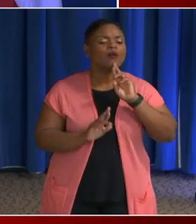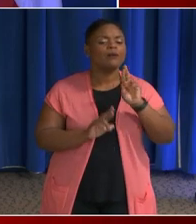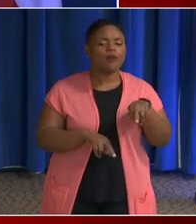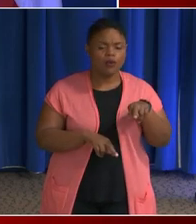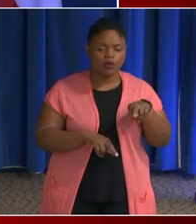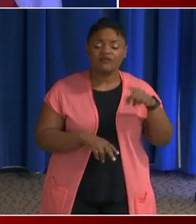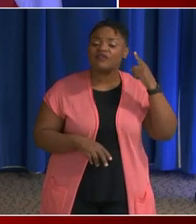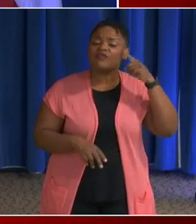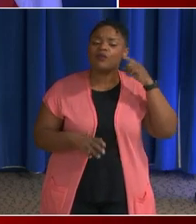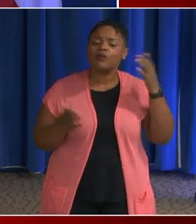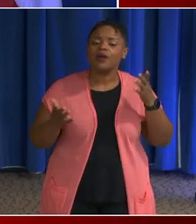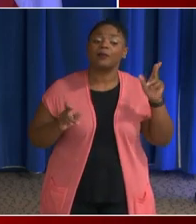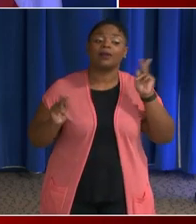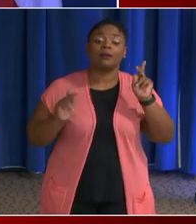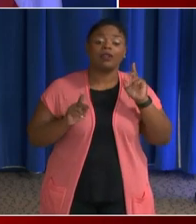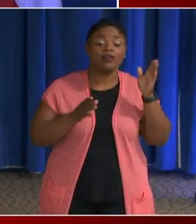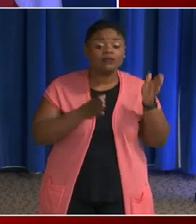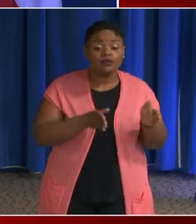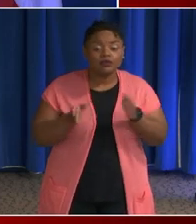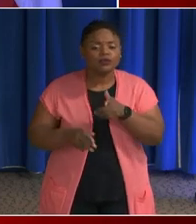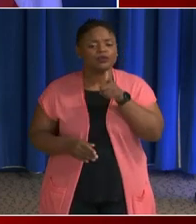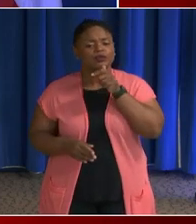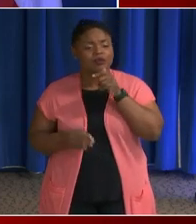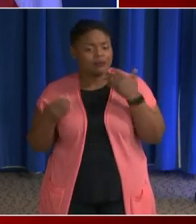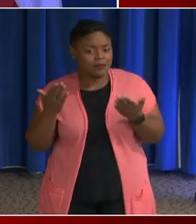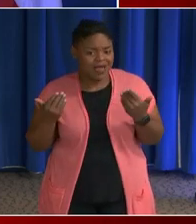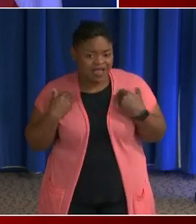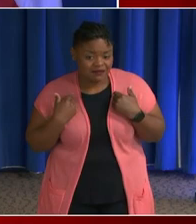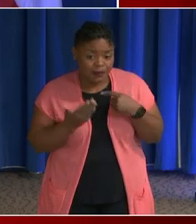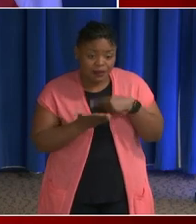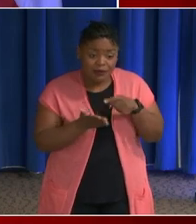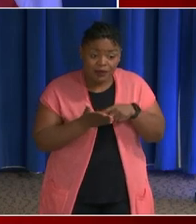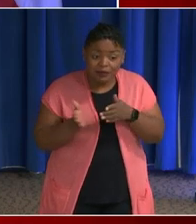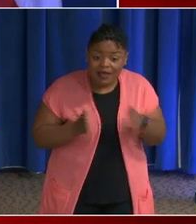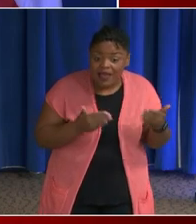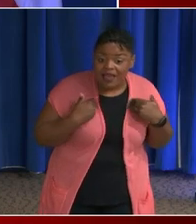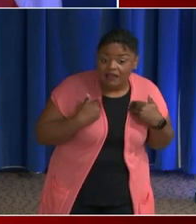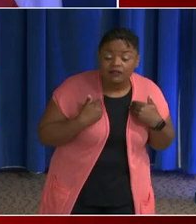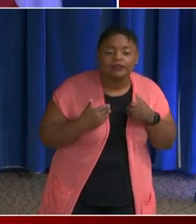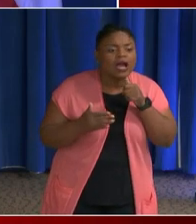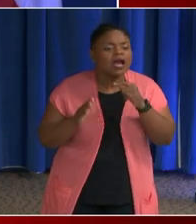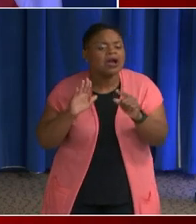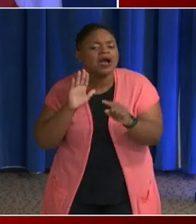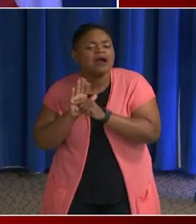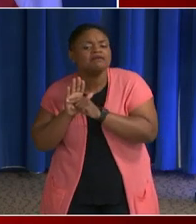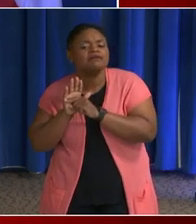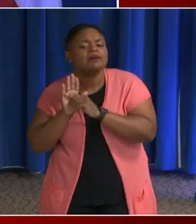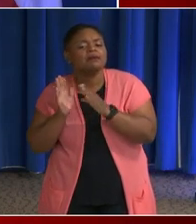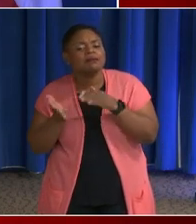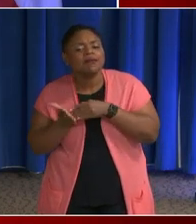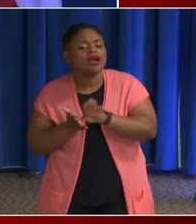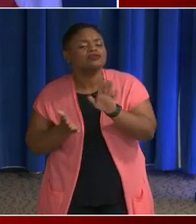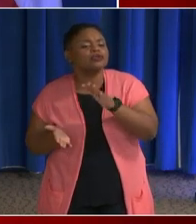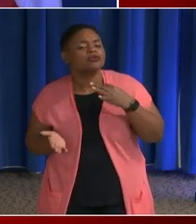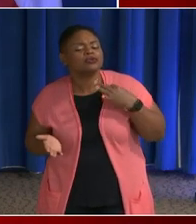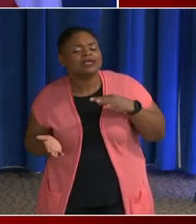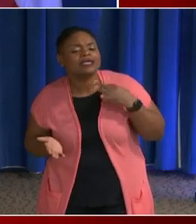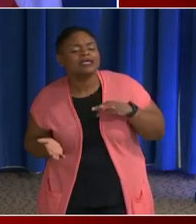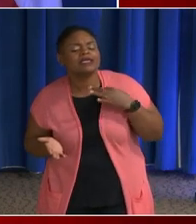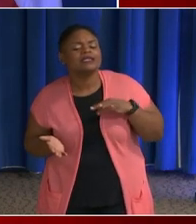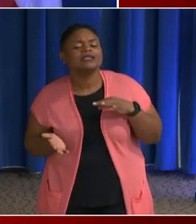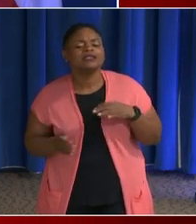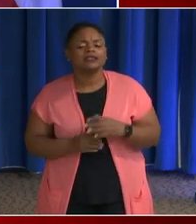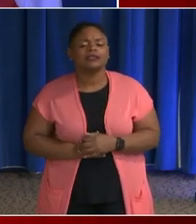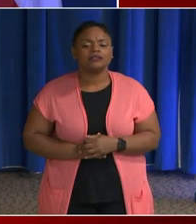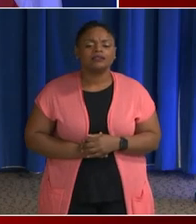there may be a payment plan, which is not an adverse action on or an adverse matter on a credit